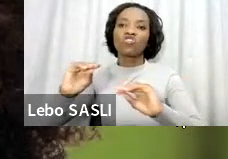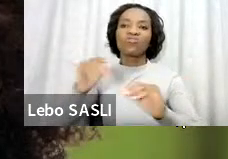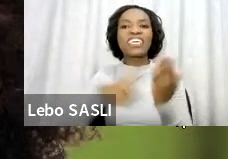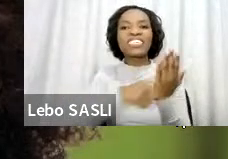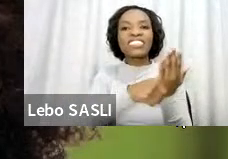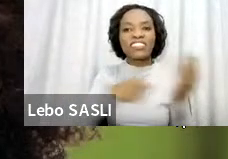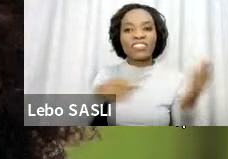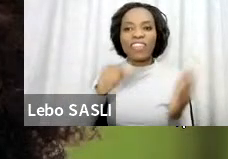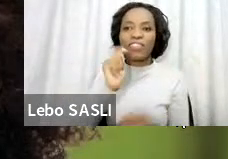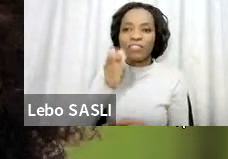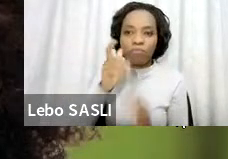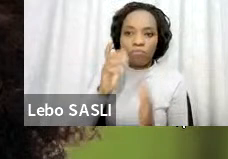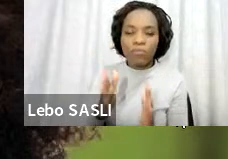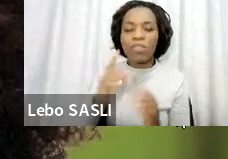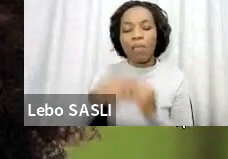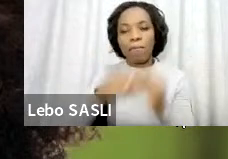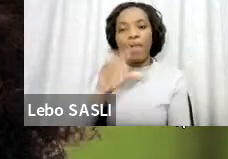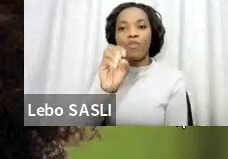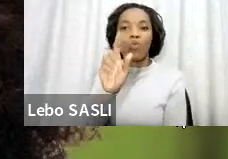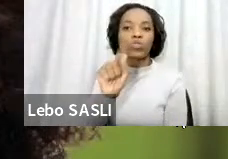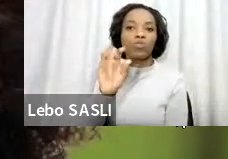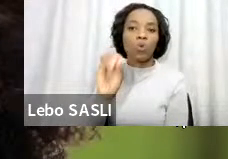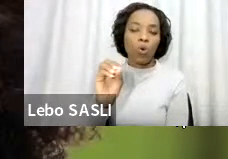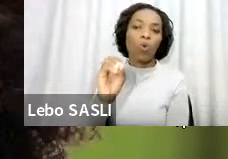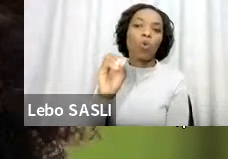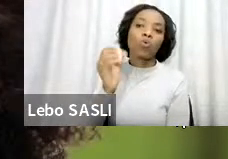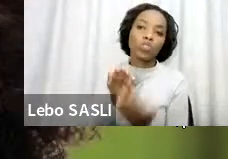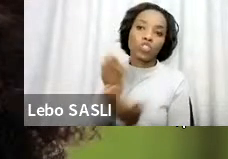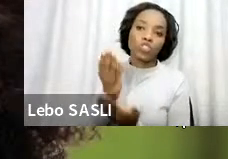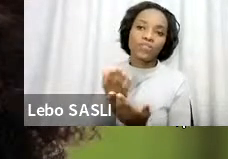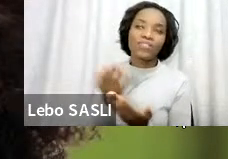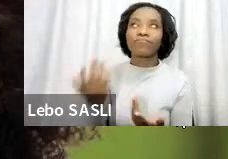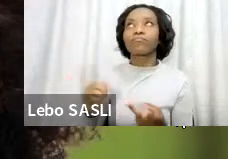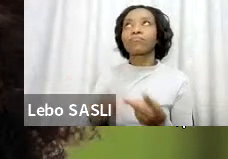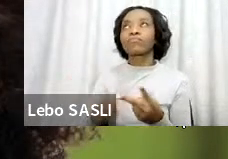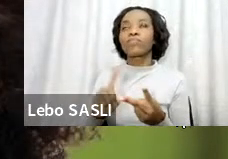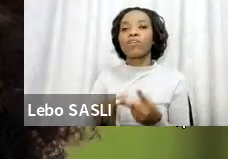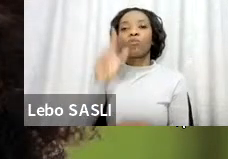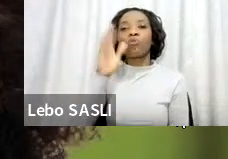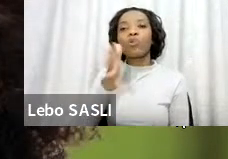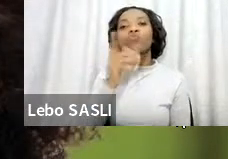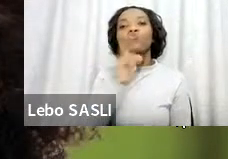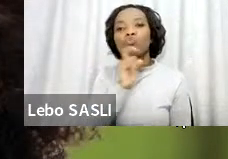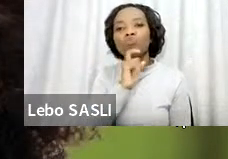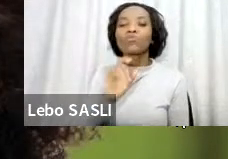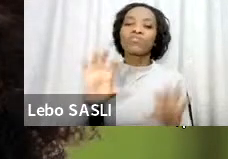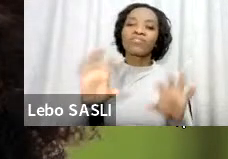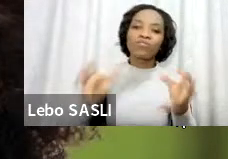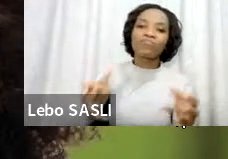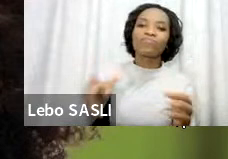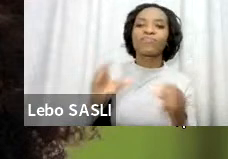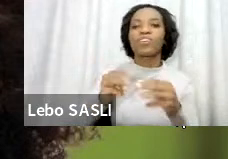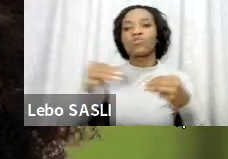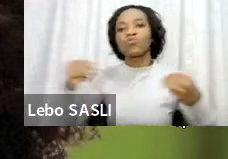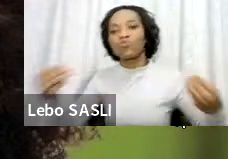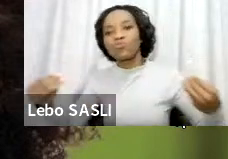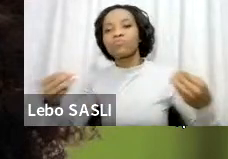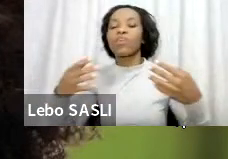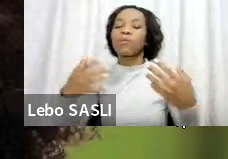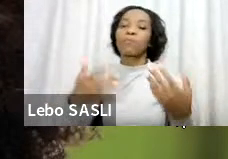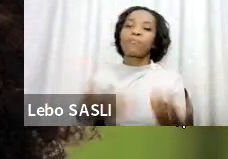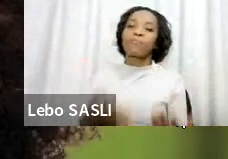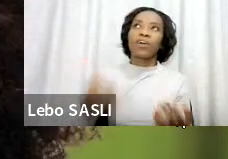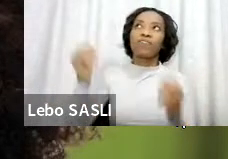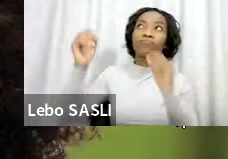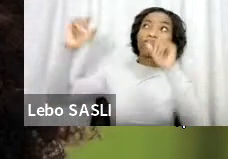be using various communication platforms such as radio, newspapers, television, social media, billboards,